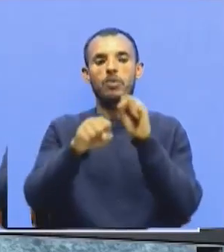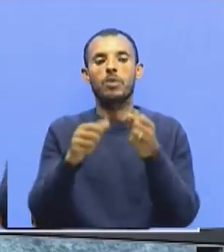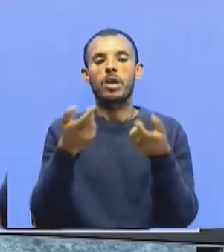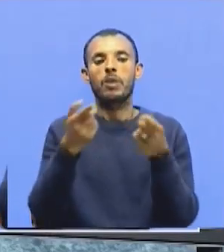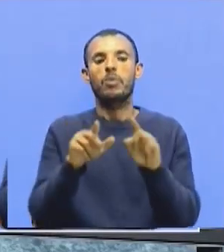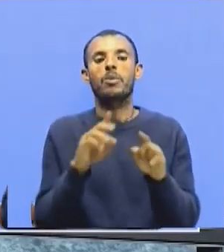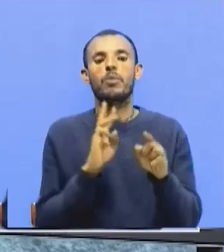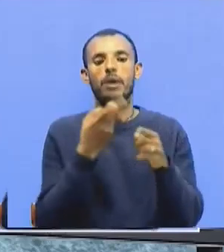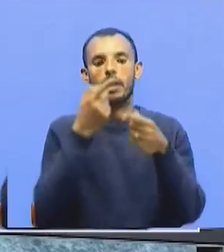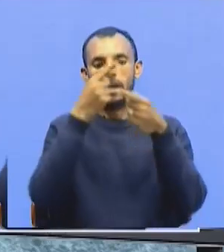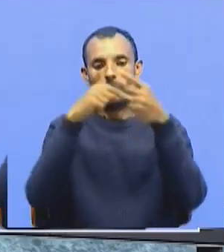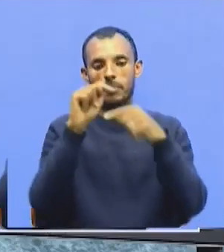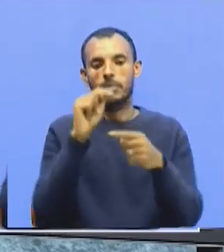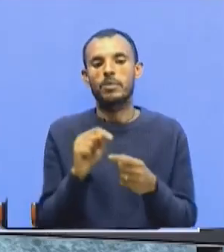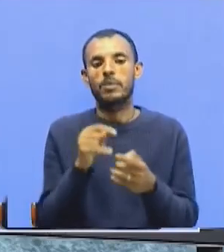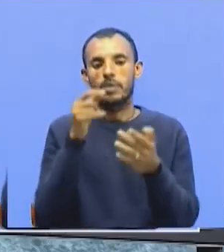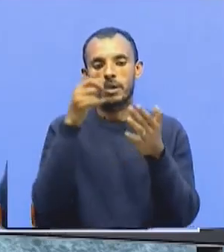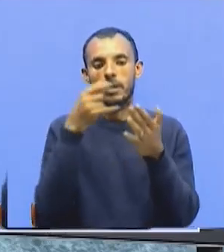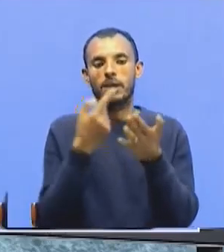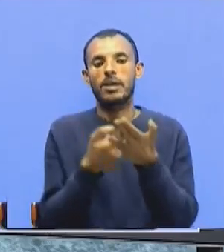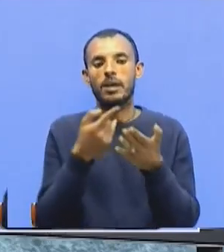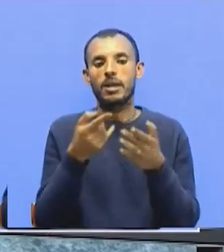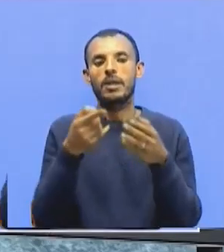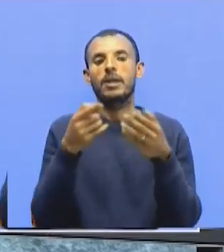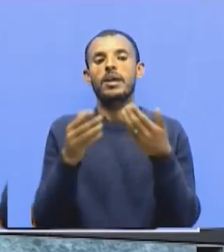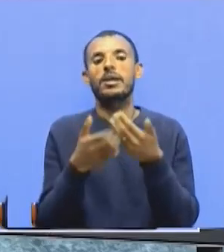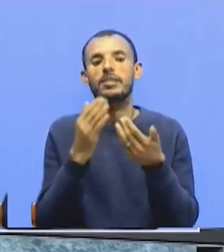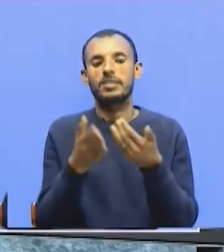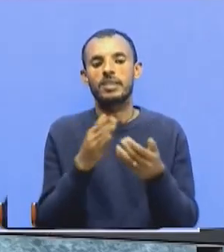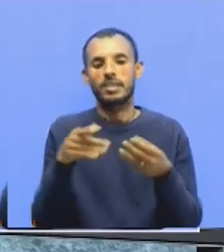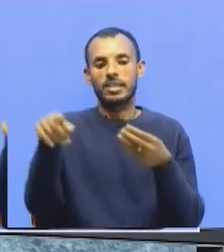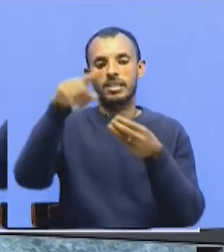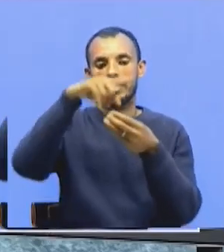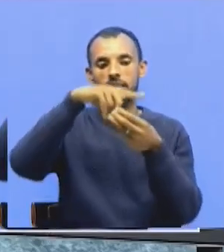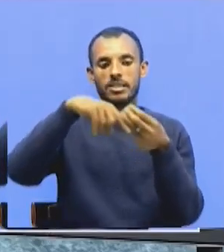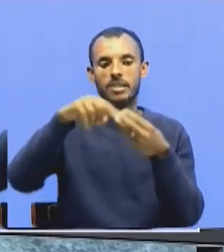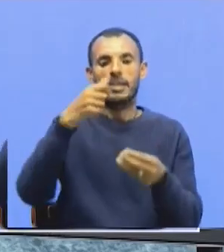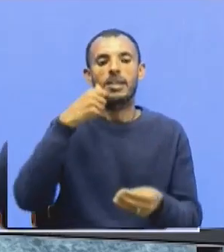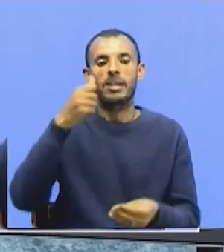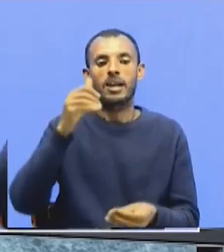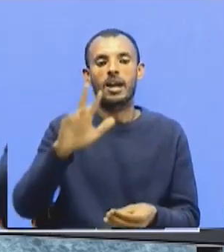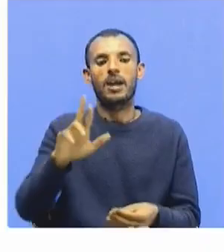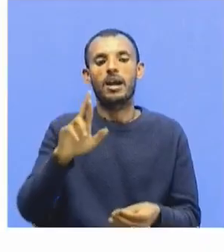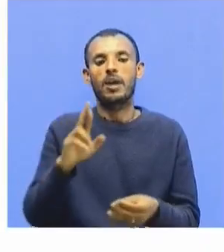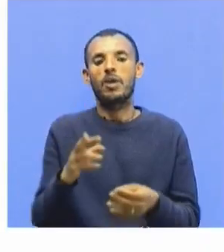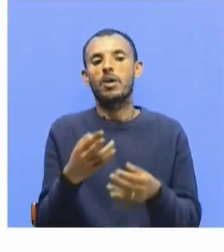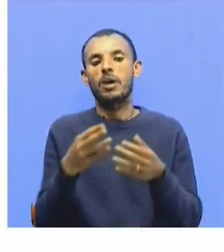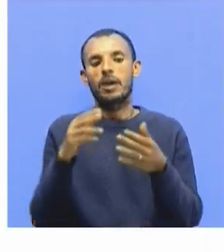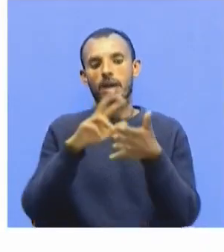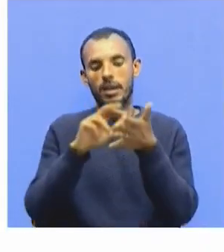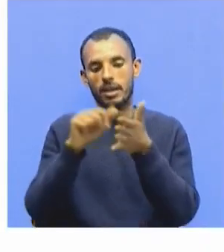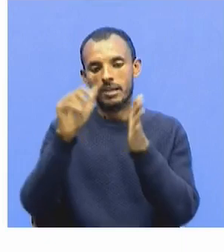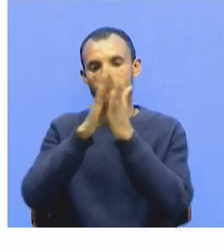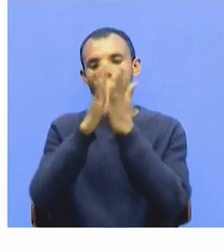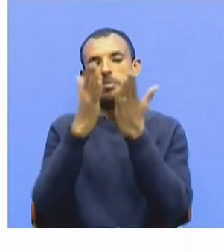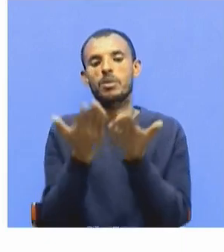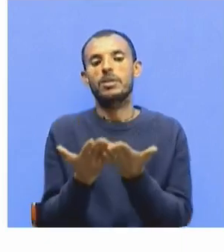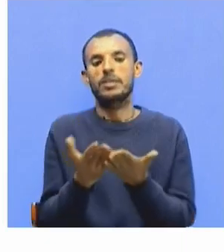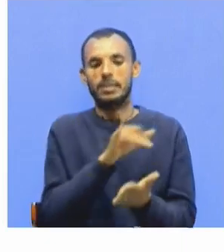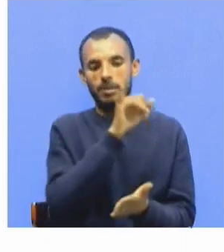come to here, easily we can circle her, or who's reading the book is a subject